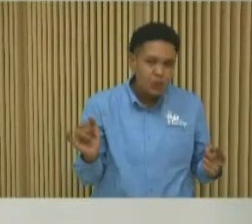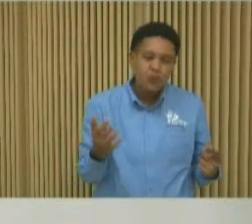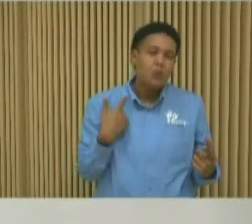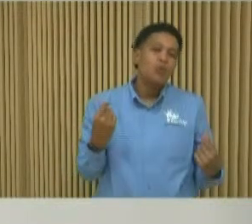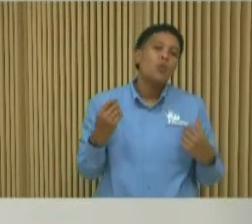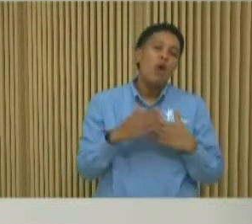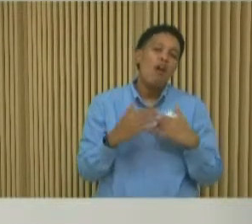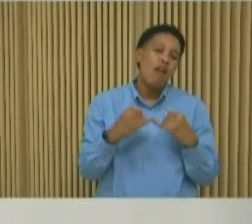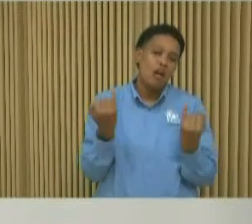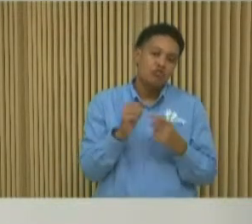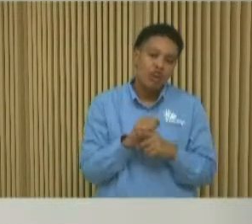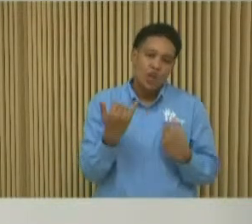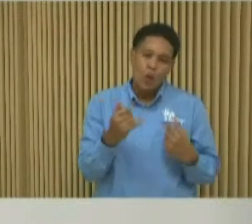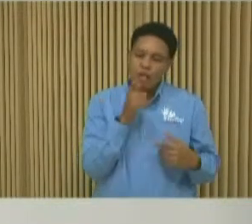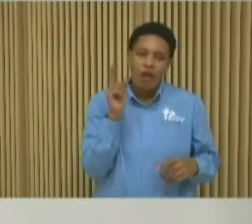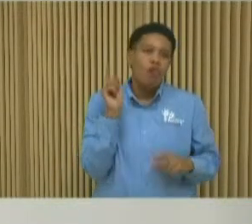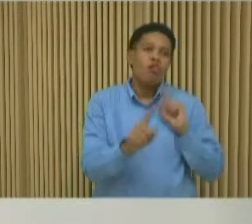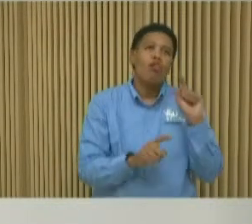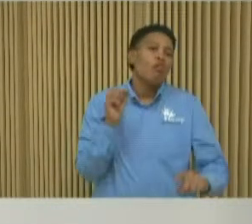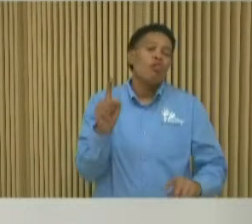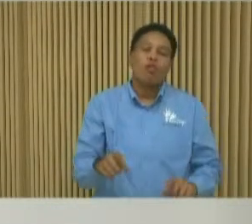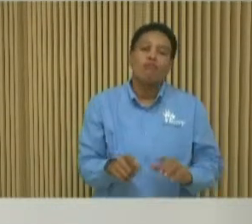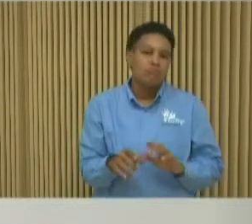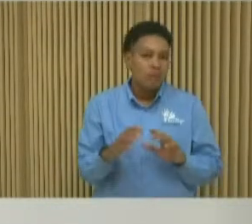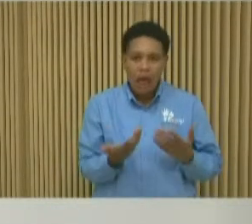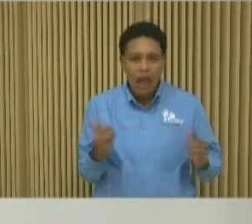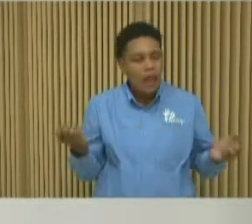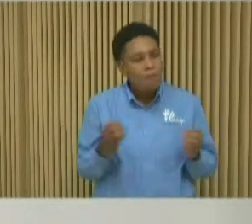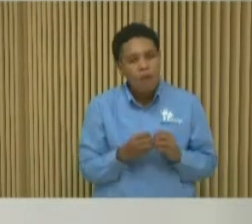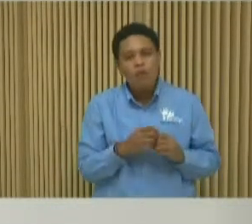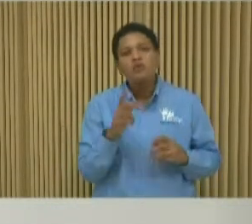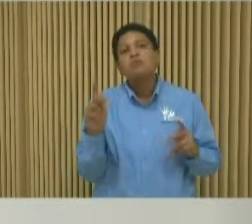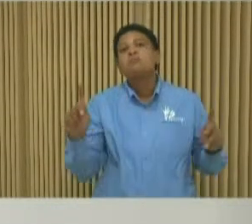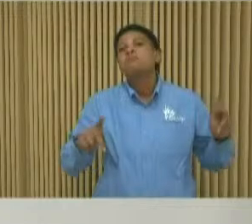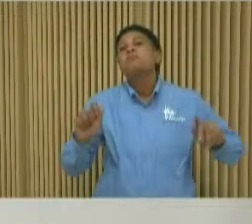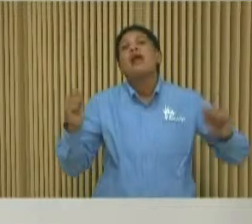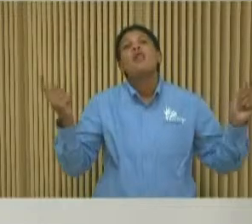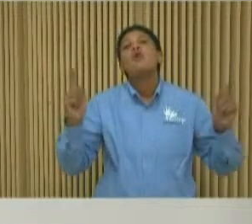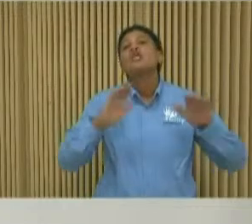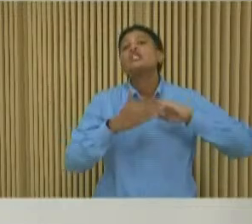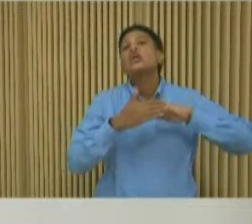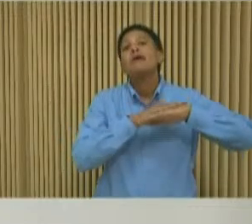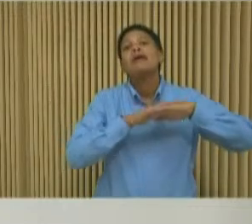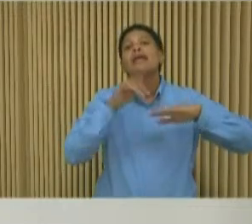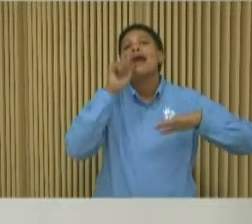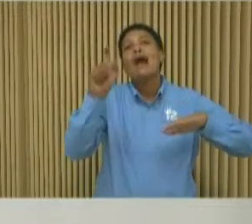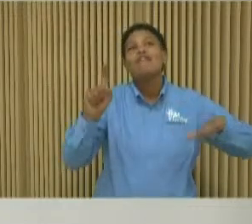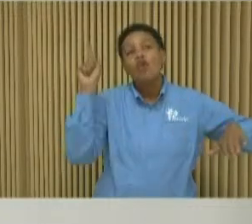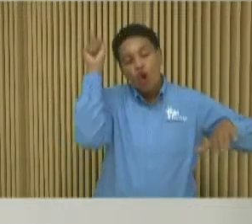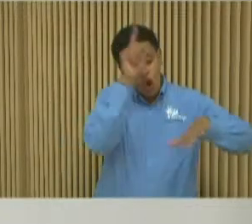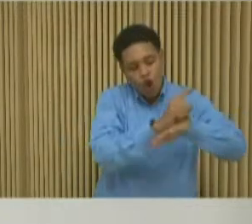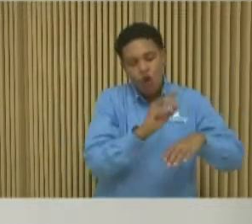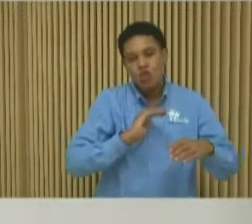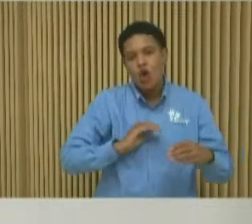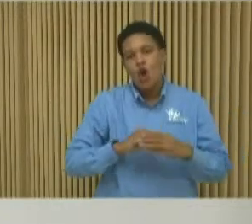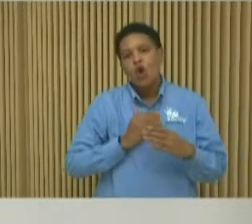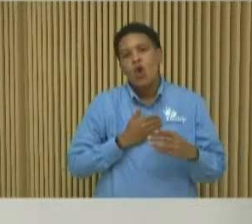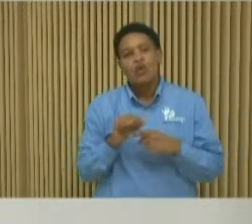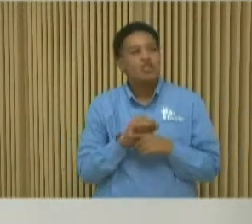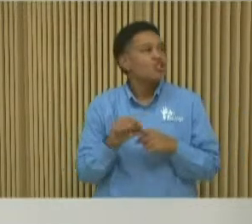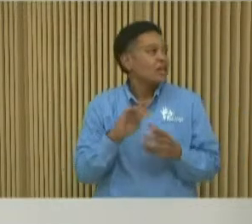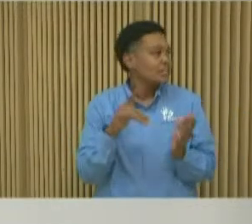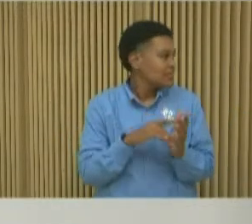Okay. So persons can be any part of the island. They don't have to come in to our training center